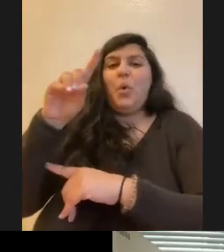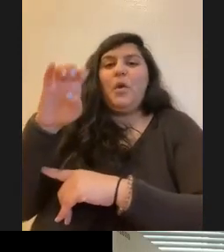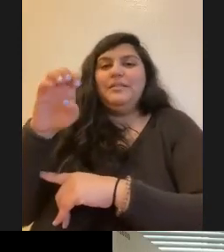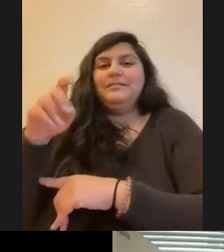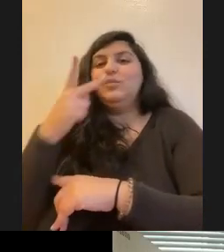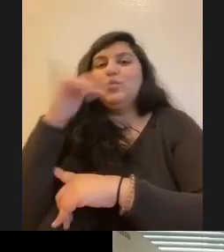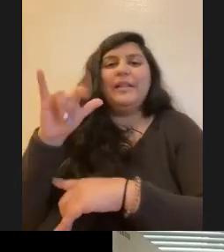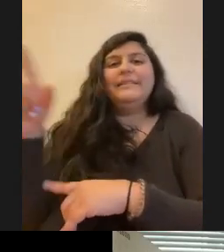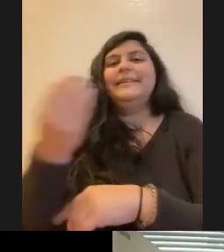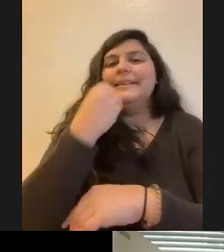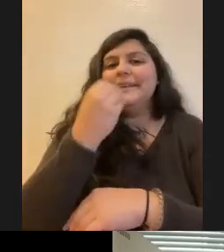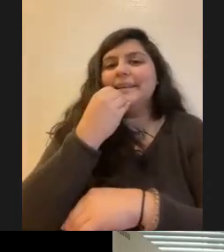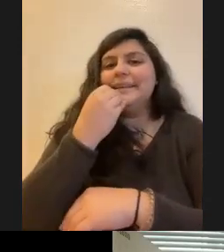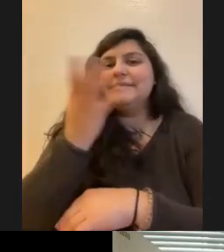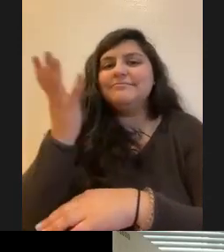was eating